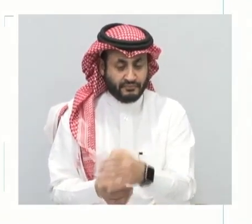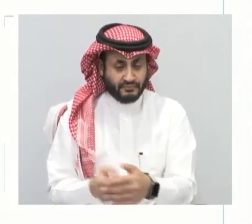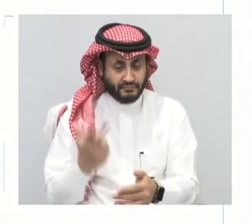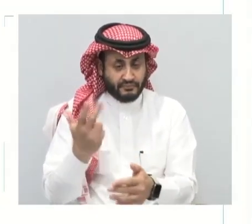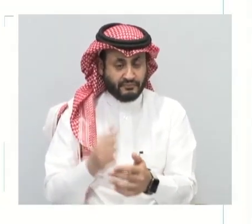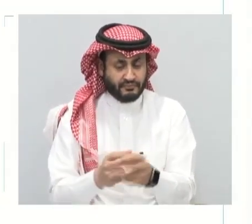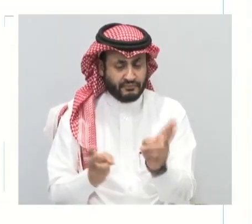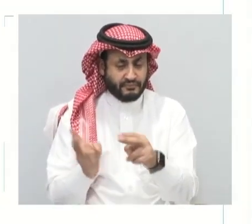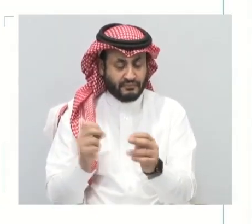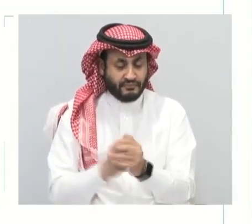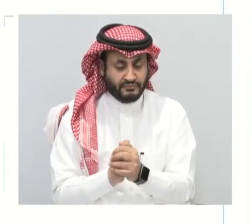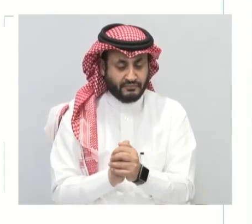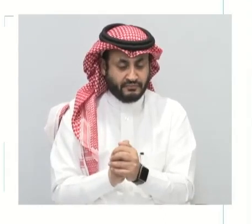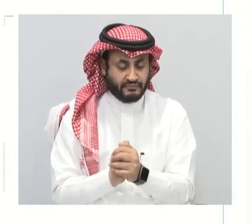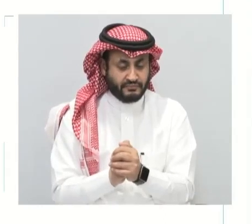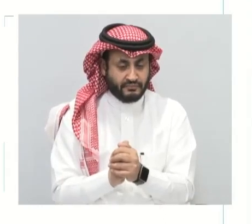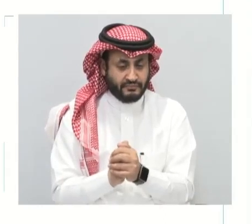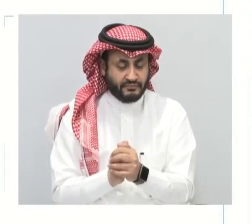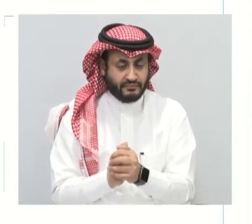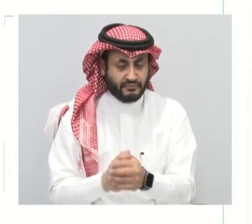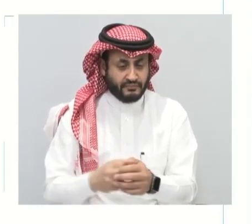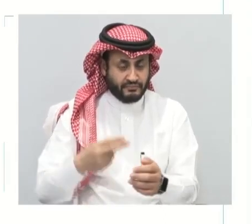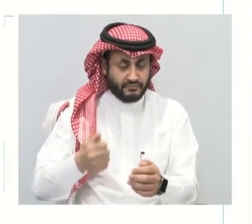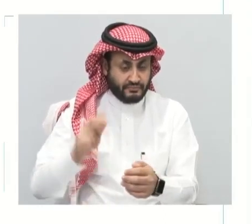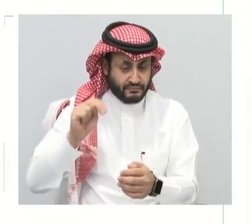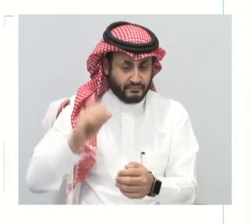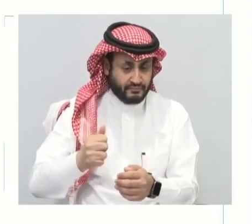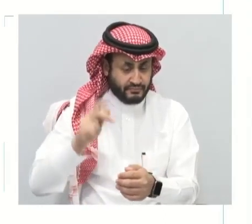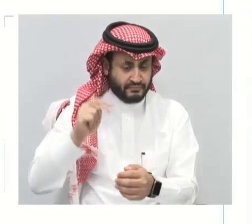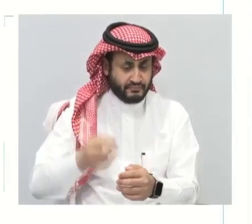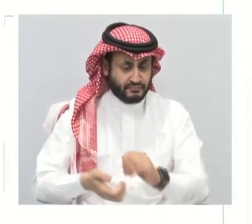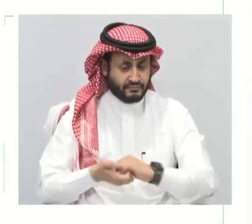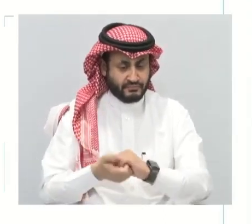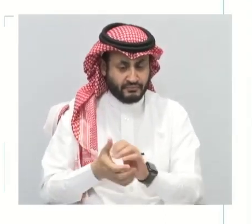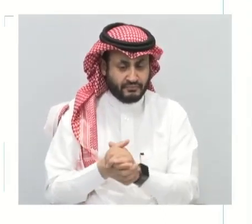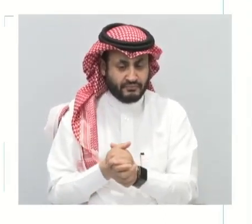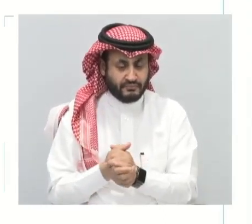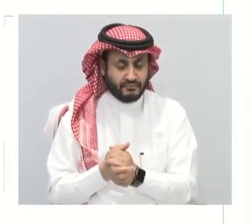have another conversation that is between Hanan and her friend. Hanan,